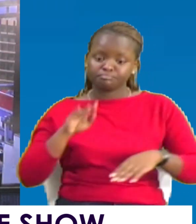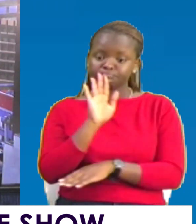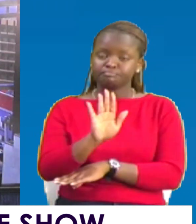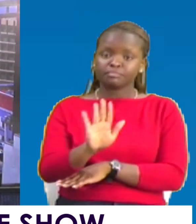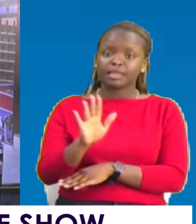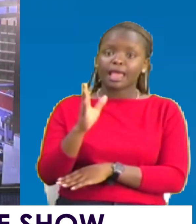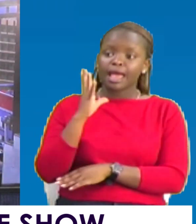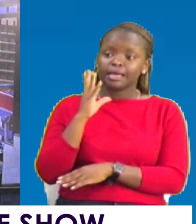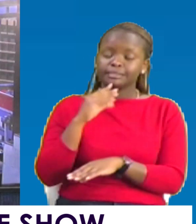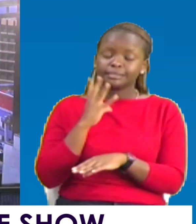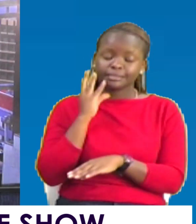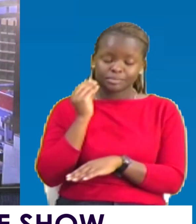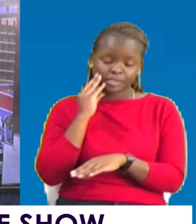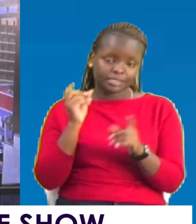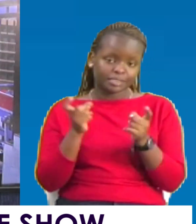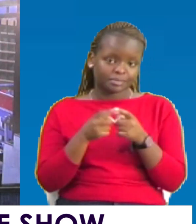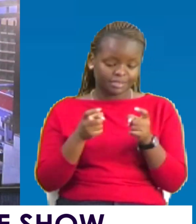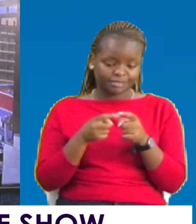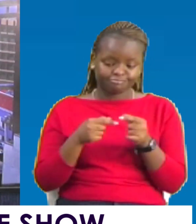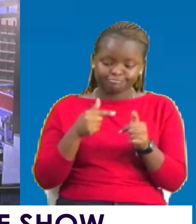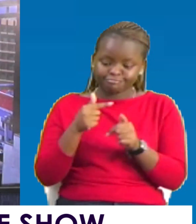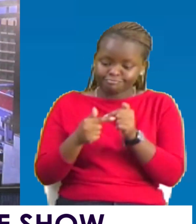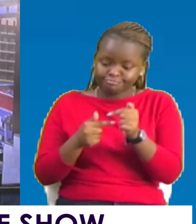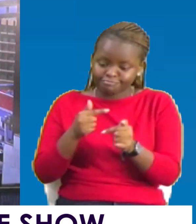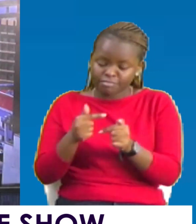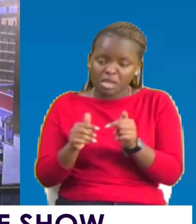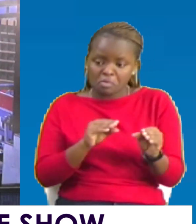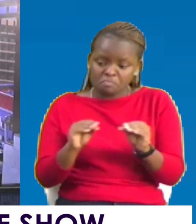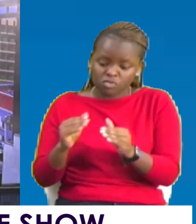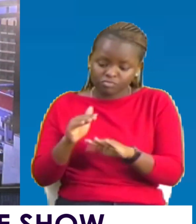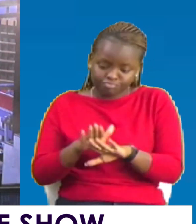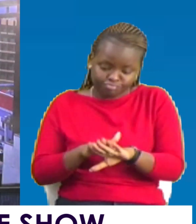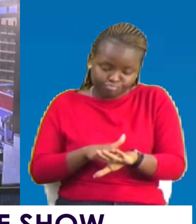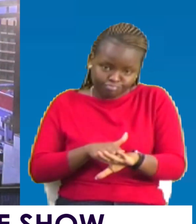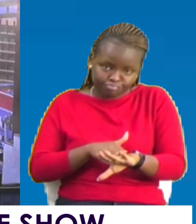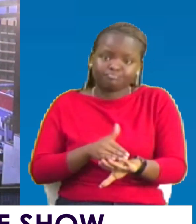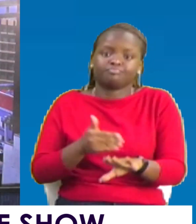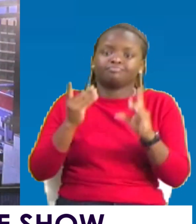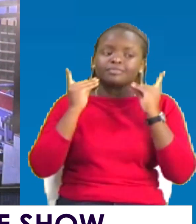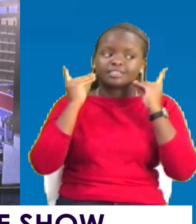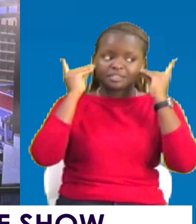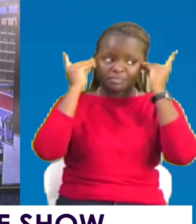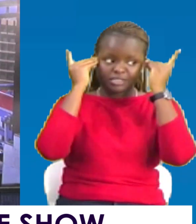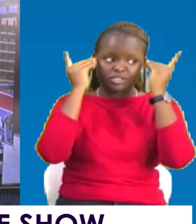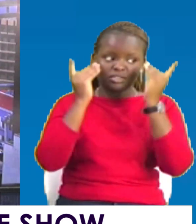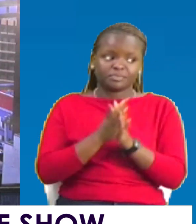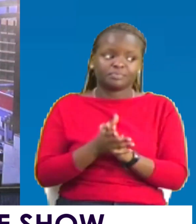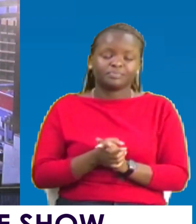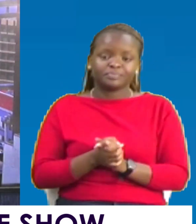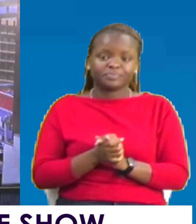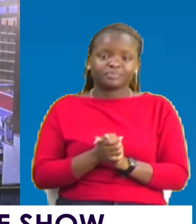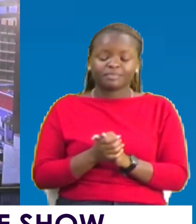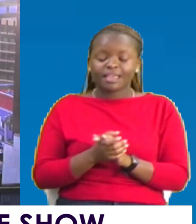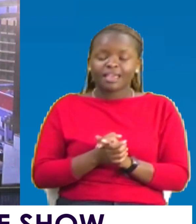pain. Consistently triggered, you move slowly into depression. That affects your overall